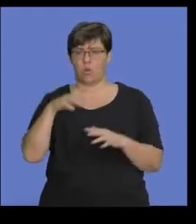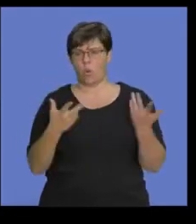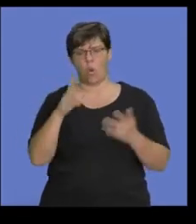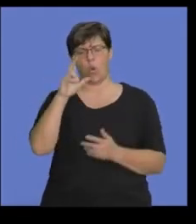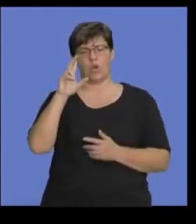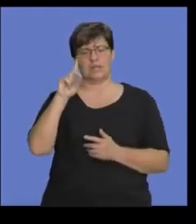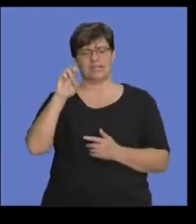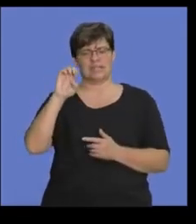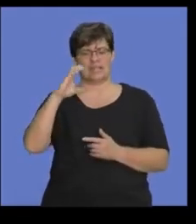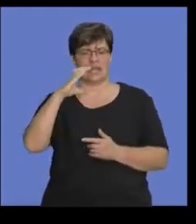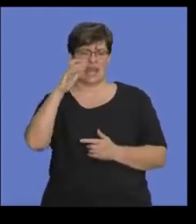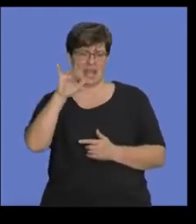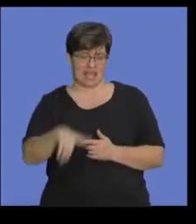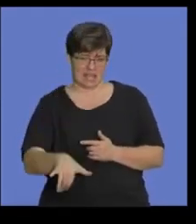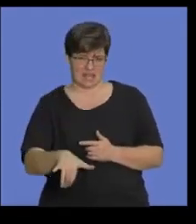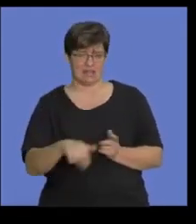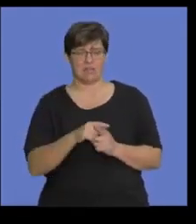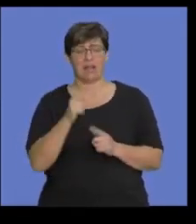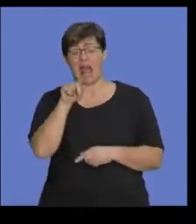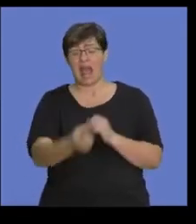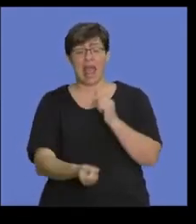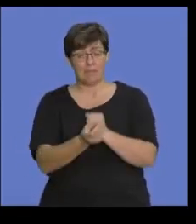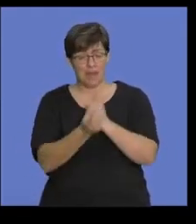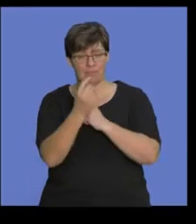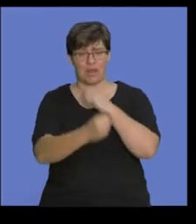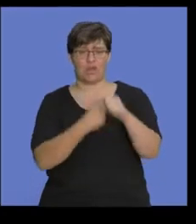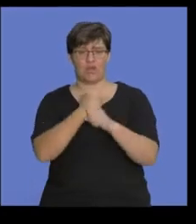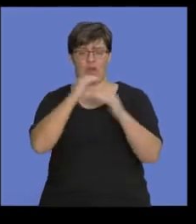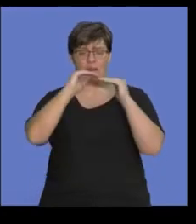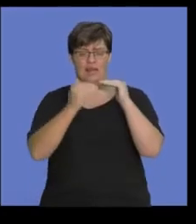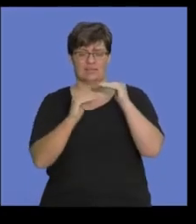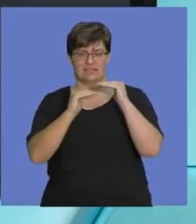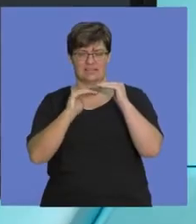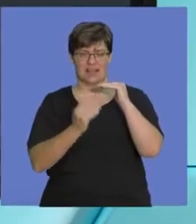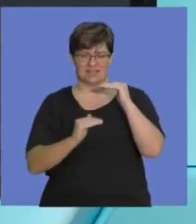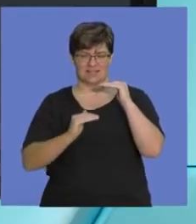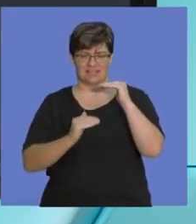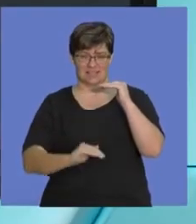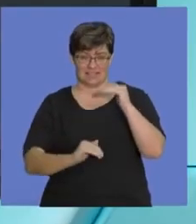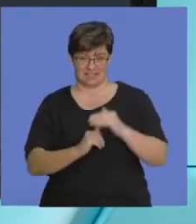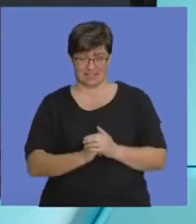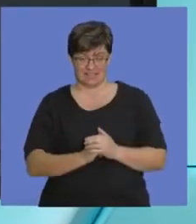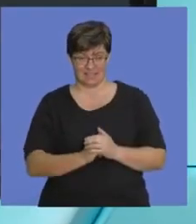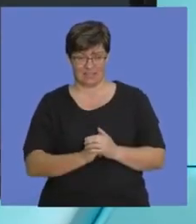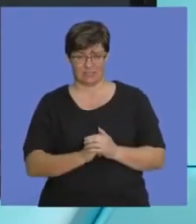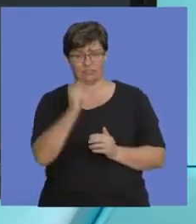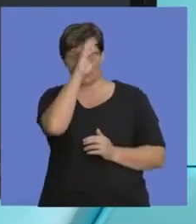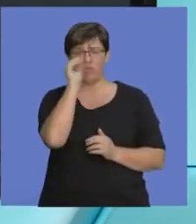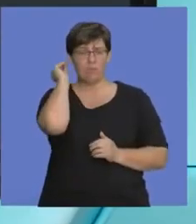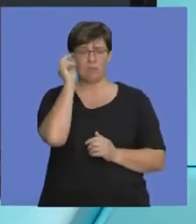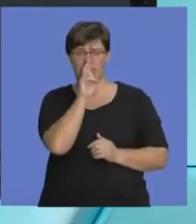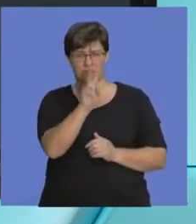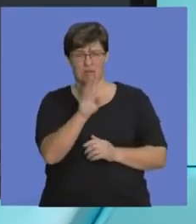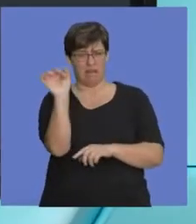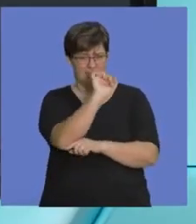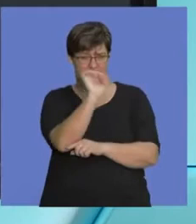depreciation is always something that occurs yearly. Now, guys, just on a general basis, remember